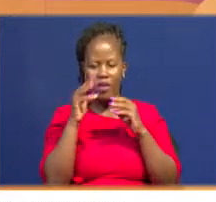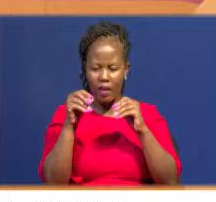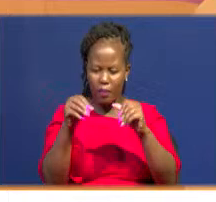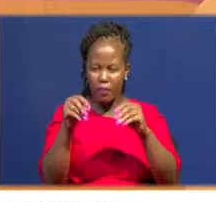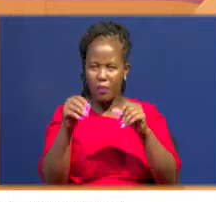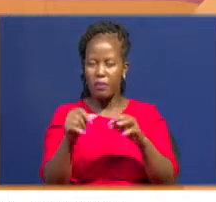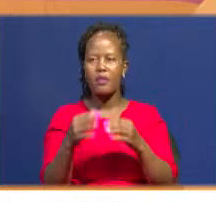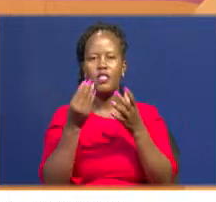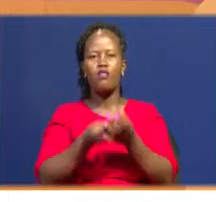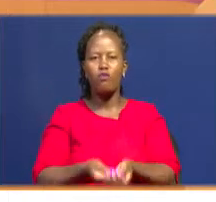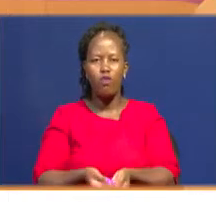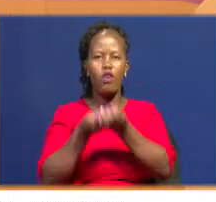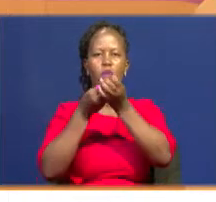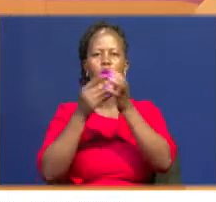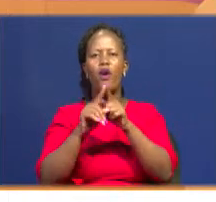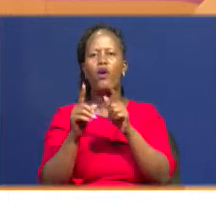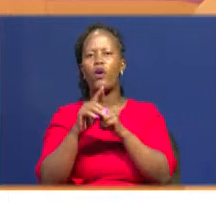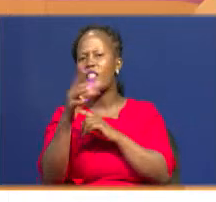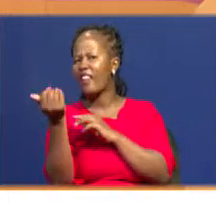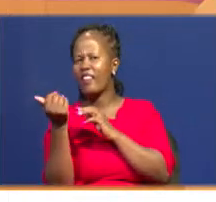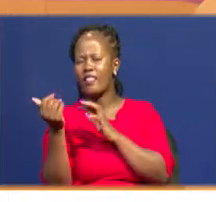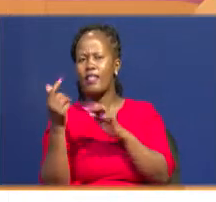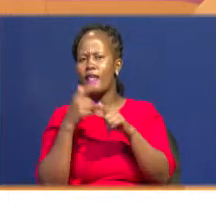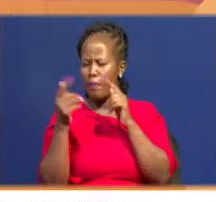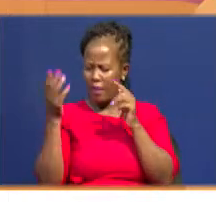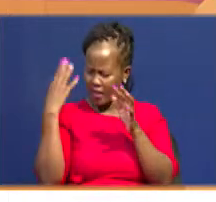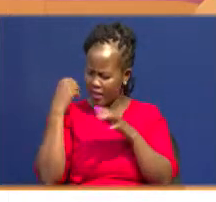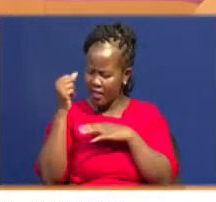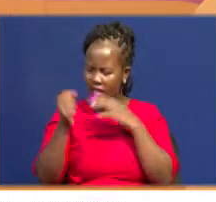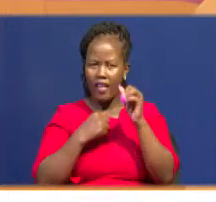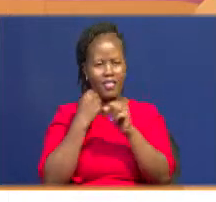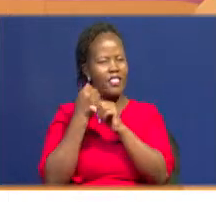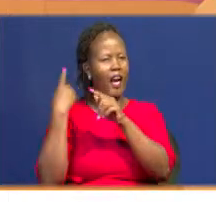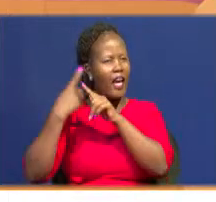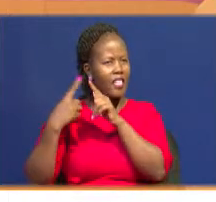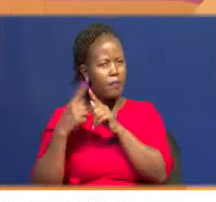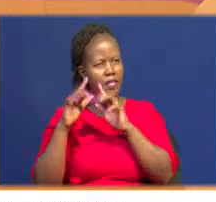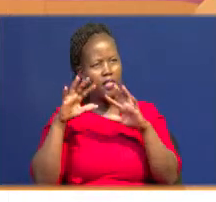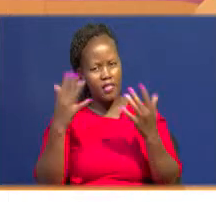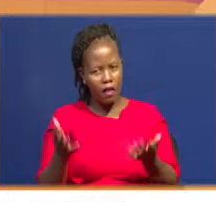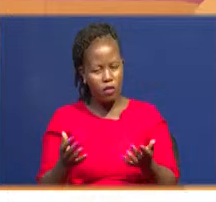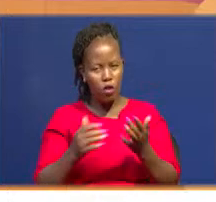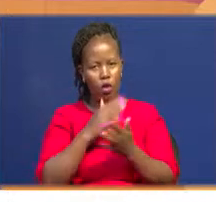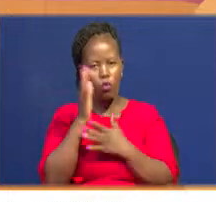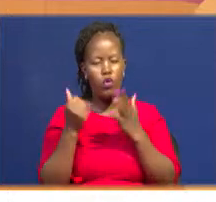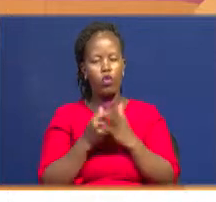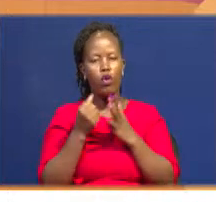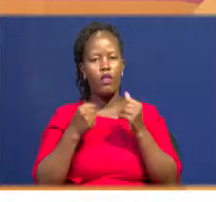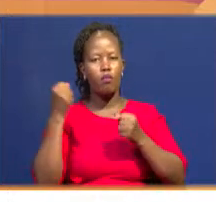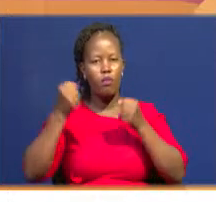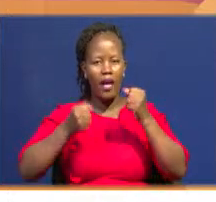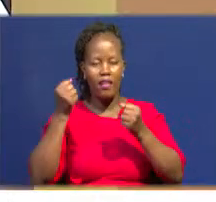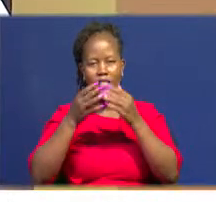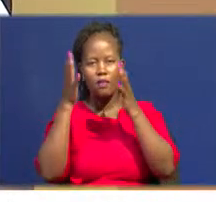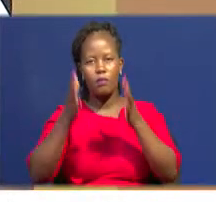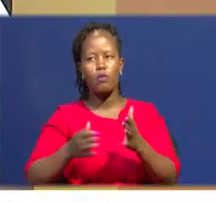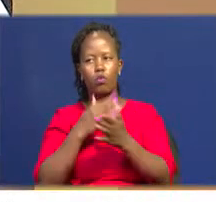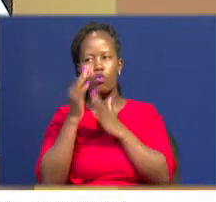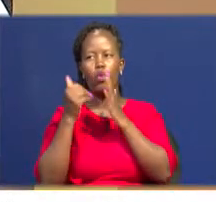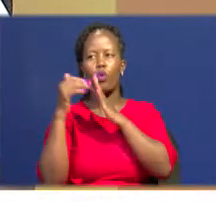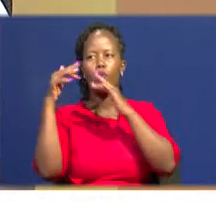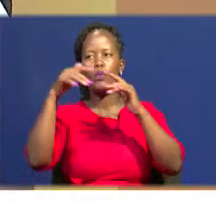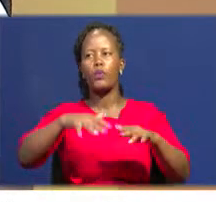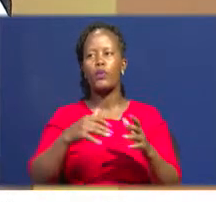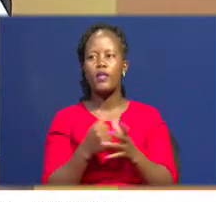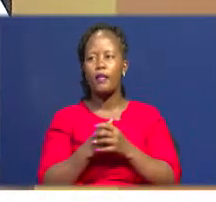know about. But what was the experience last year with 700 athletes all gathered in one town? Last year we